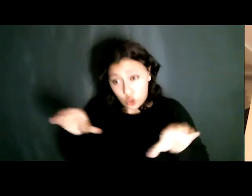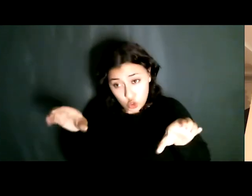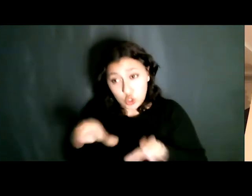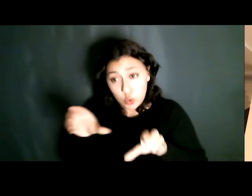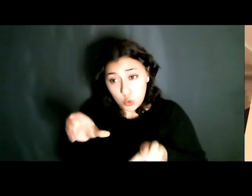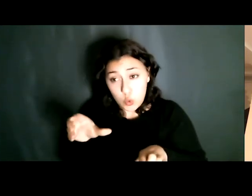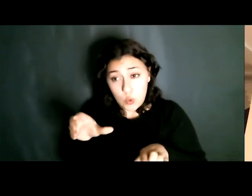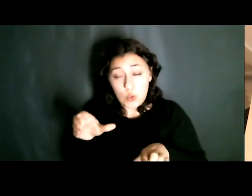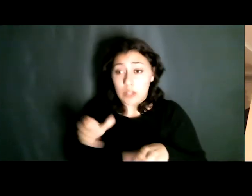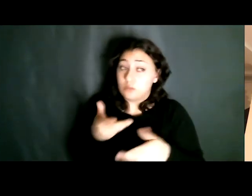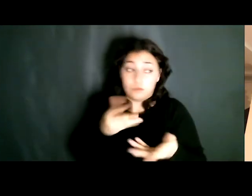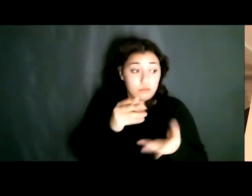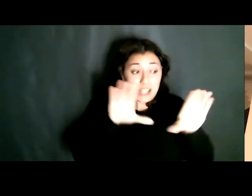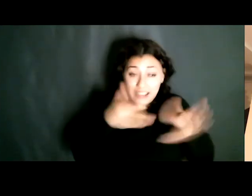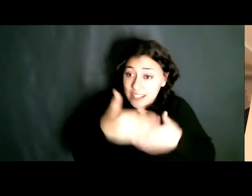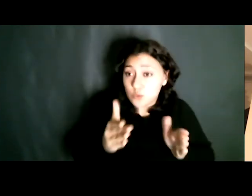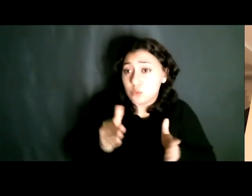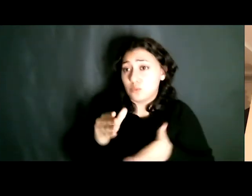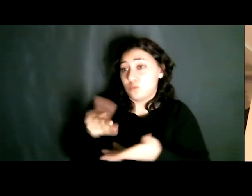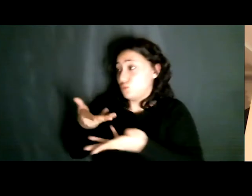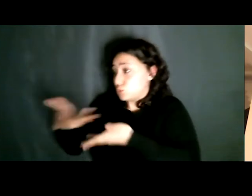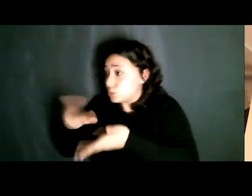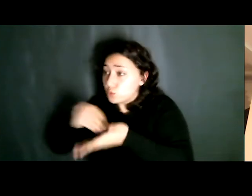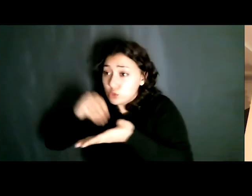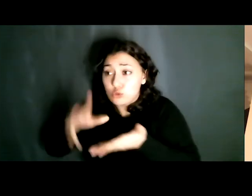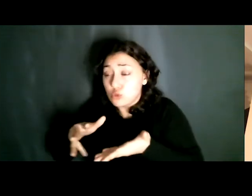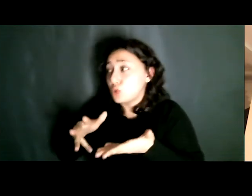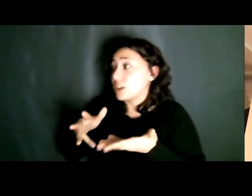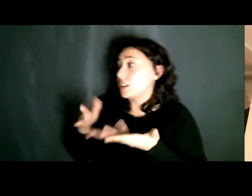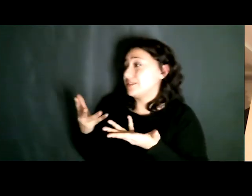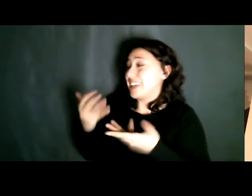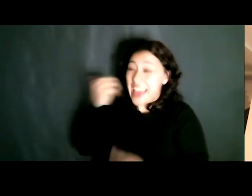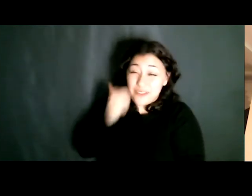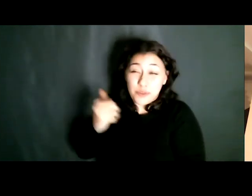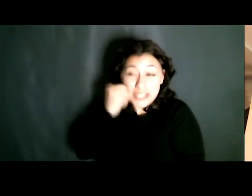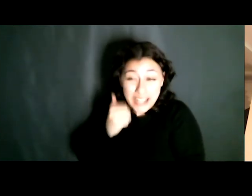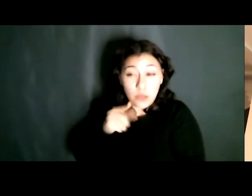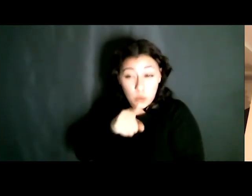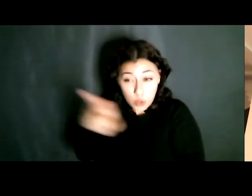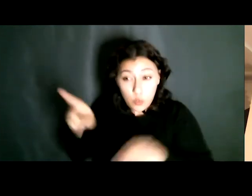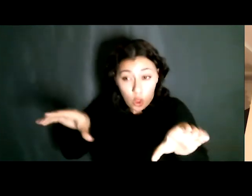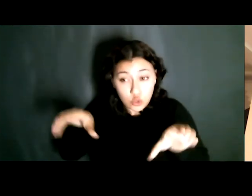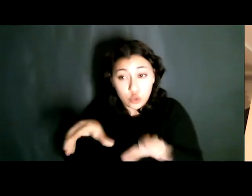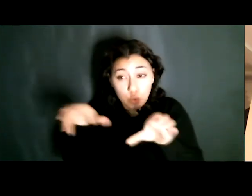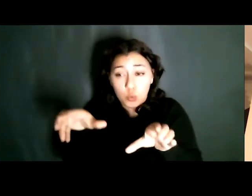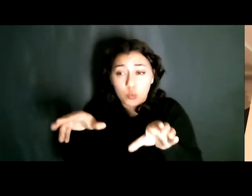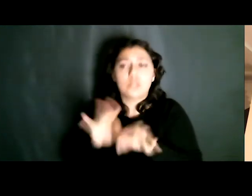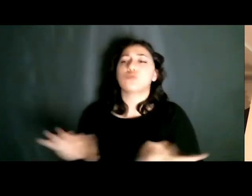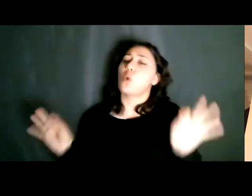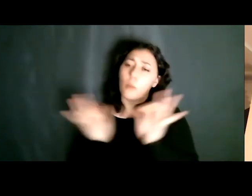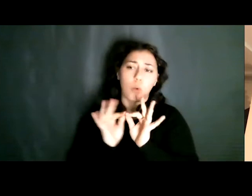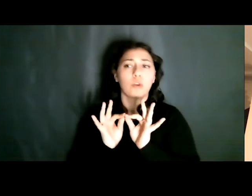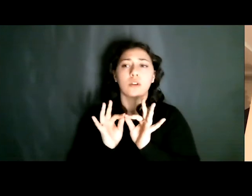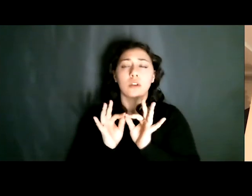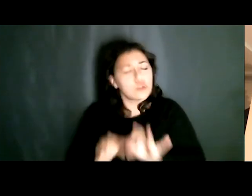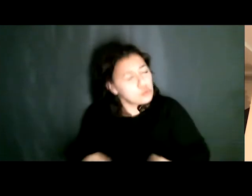really matters. It matters to your students, it matters to Brown University, and it matters to our society, perhaps more so today than at any